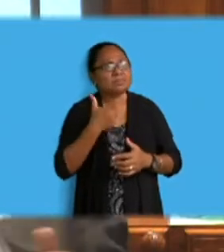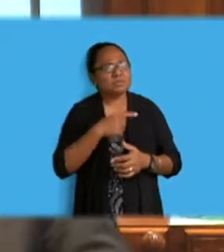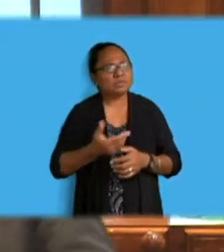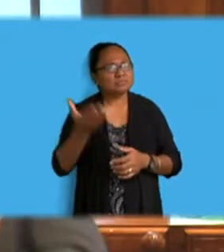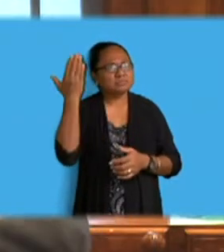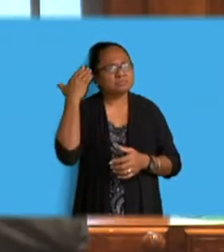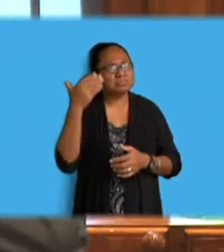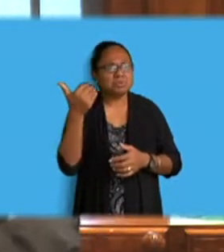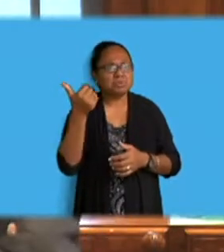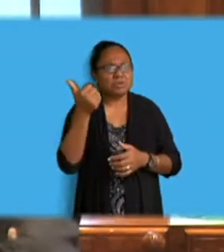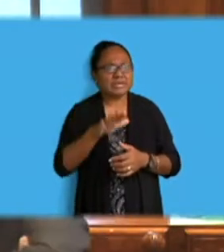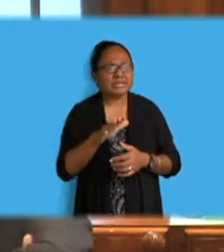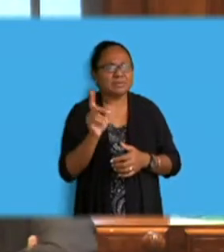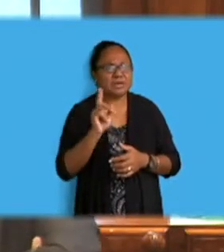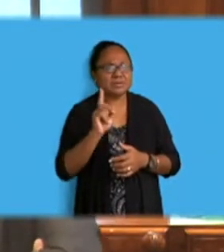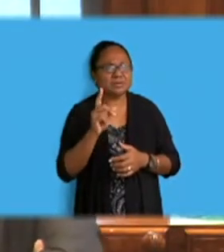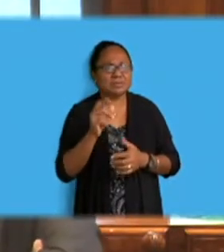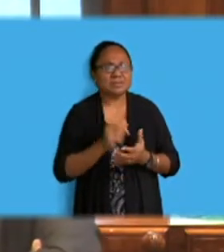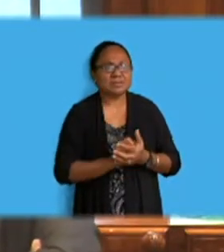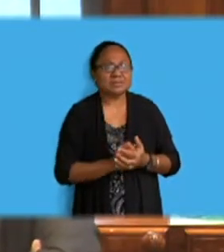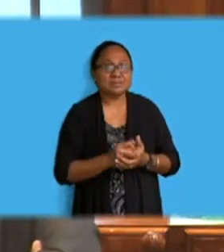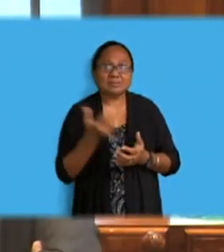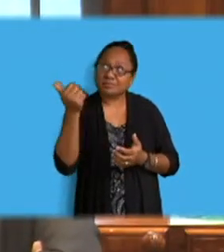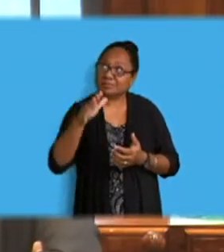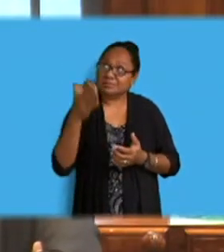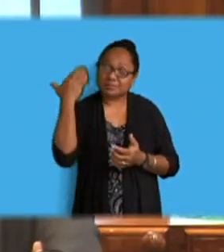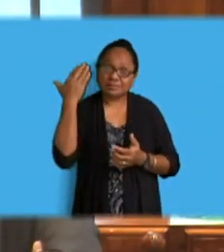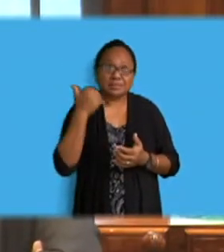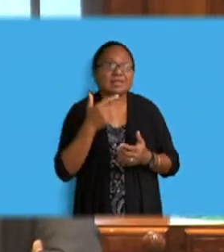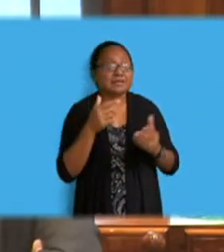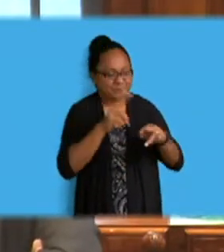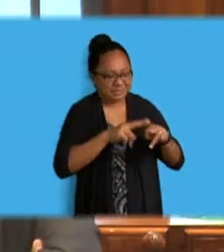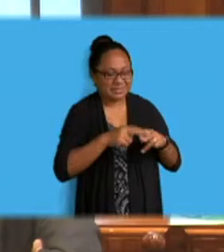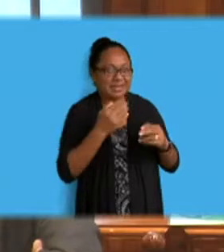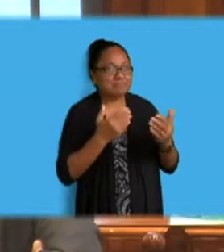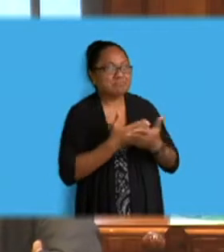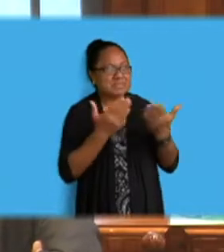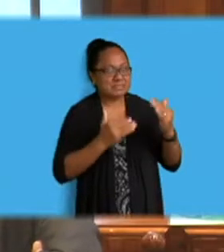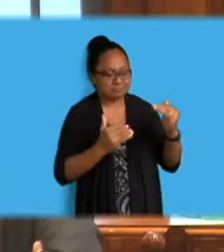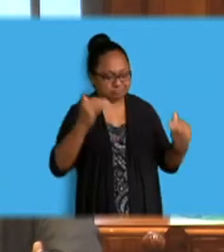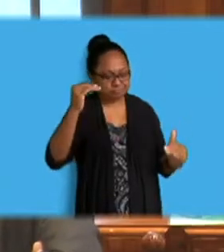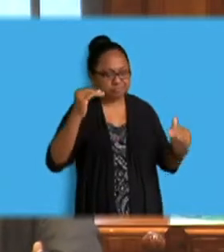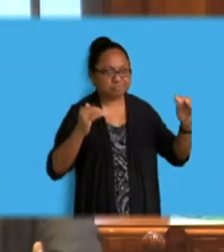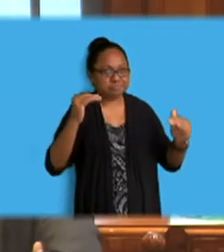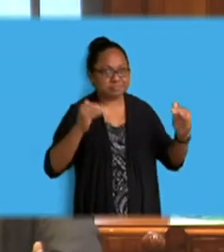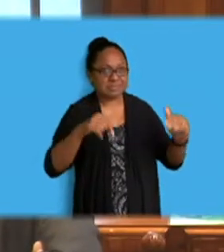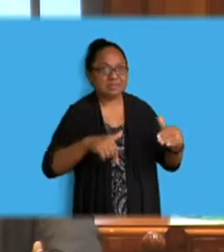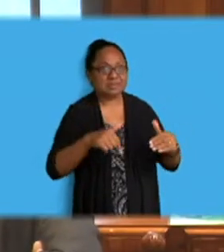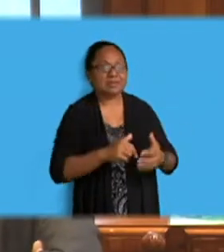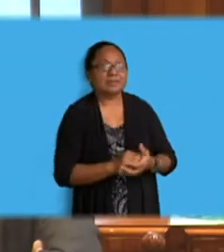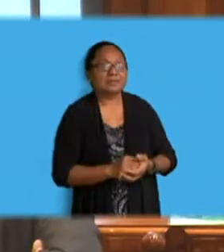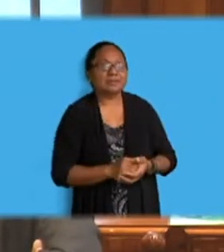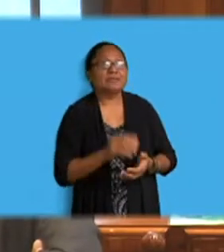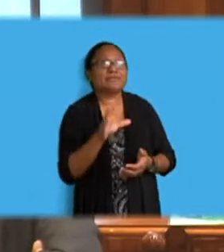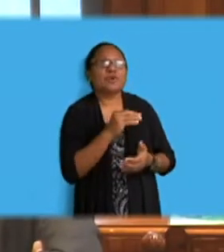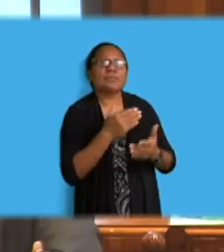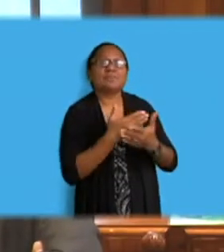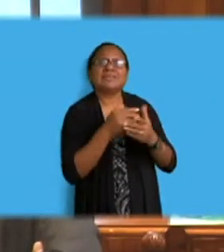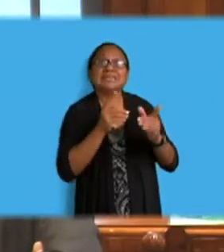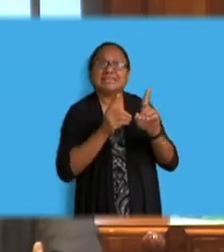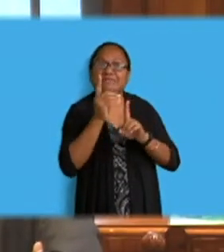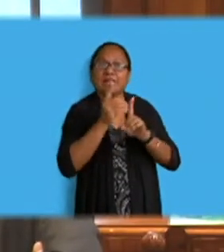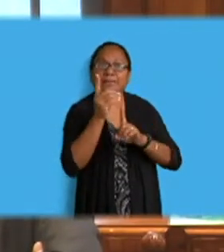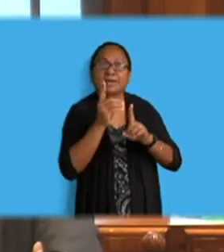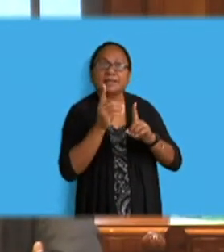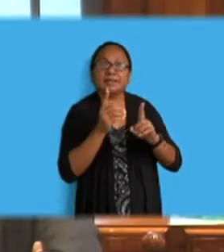couple of years that Fiji has had major increases in inequality, with three main beneficiaries noted from all government development programs, namely the